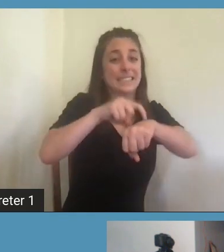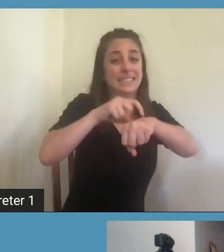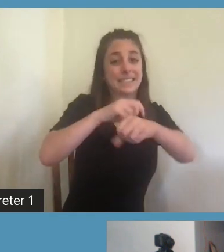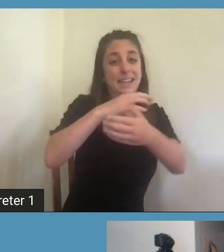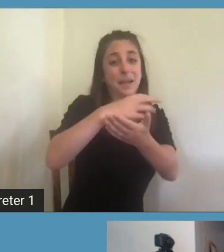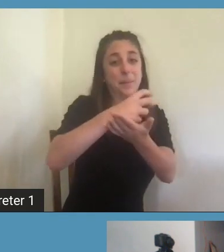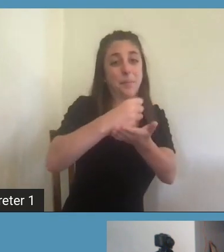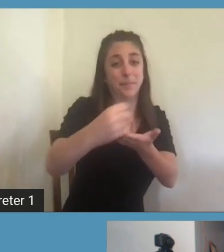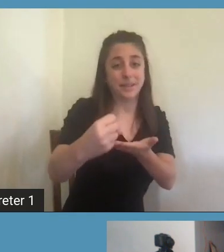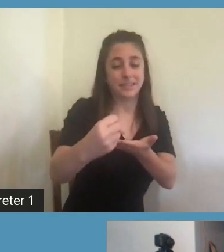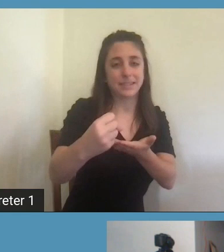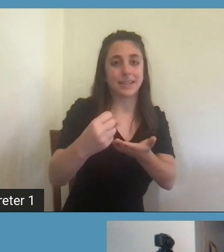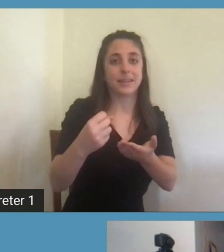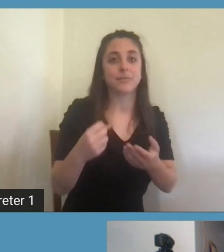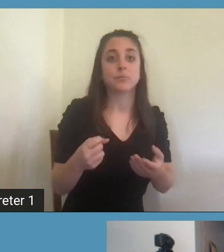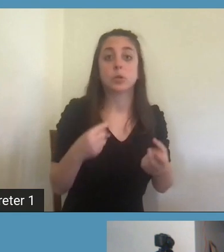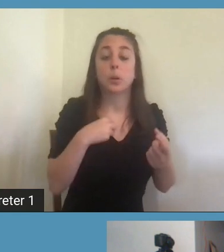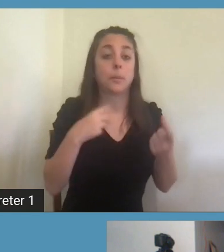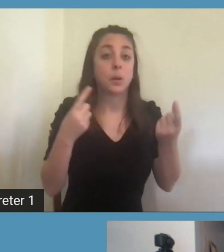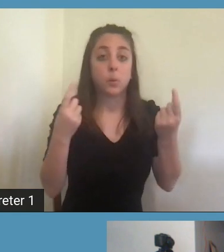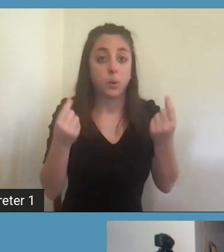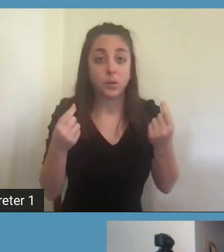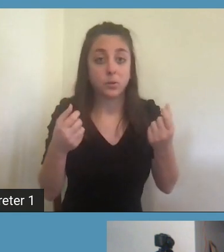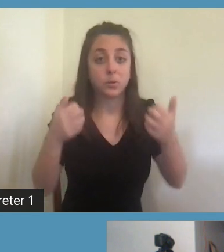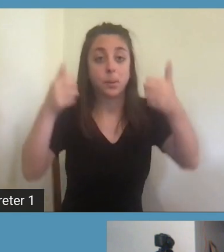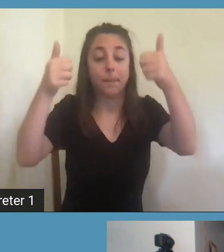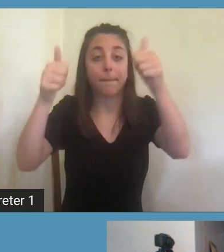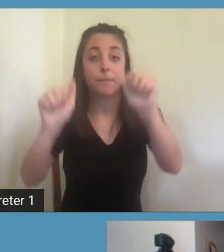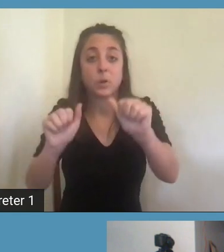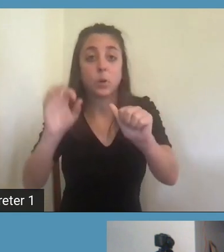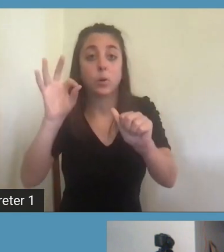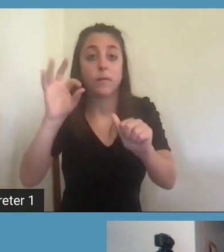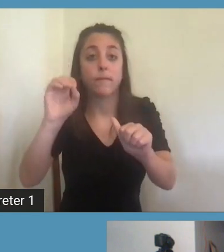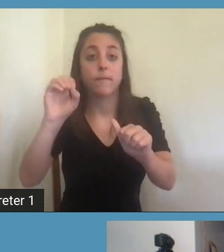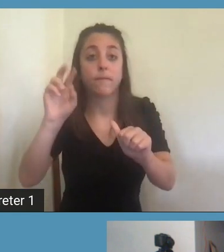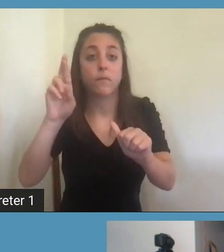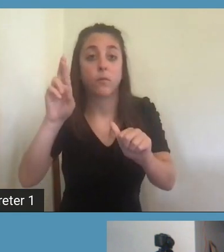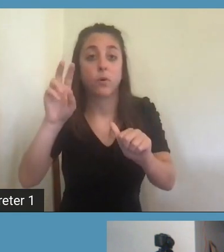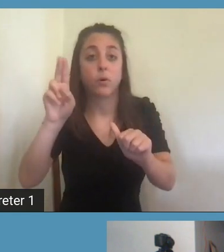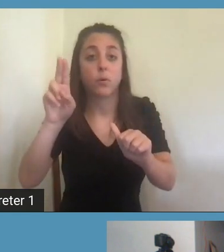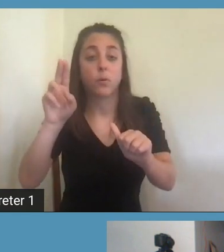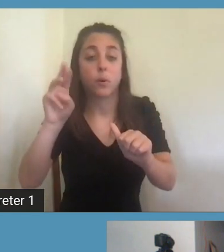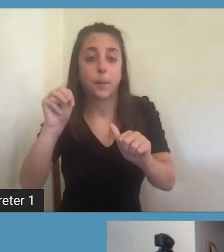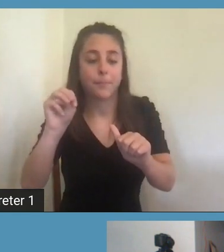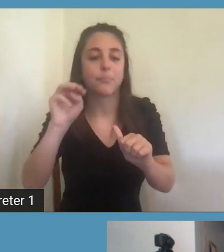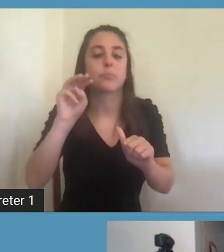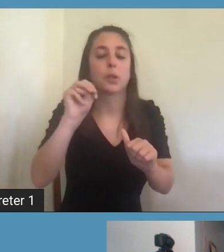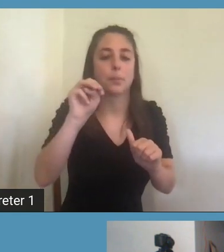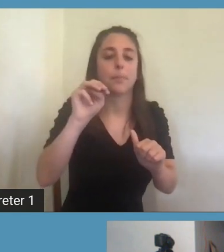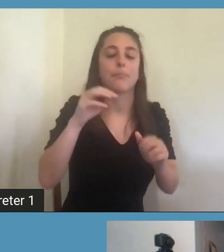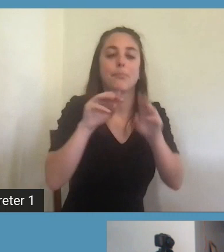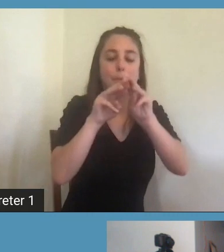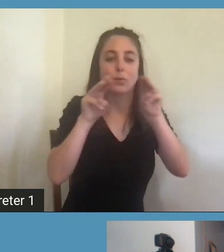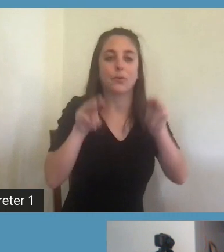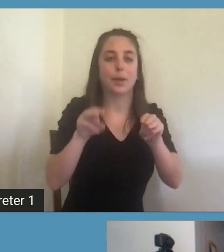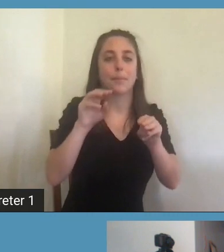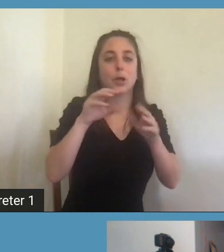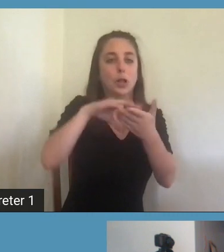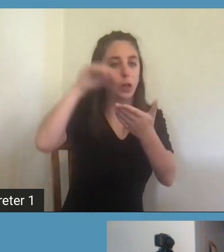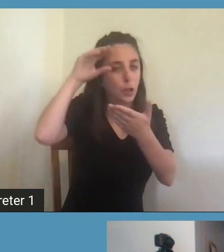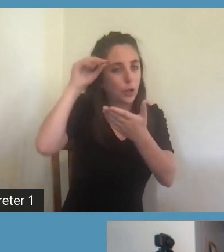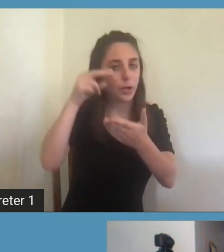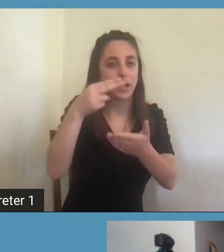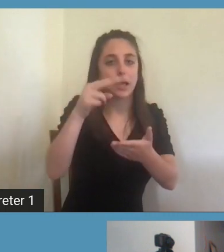questions are to repost them in the forum that'll be on the Museum Learning Hub website, and